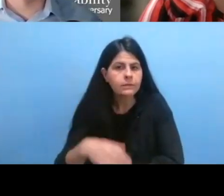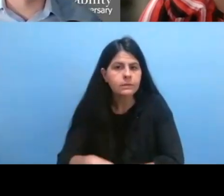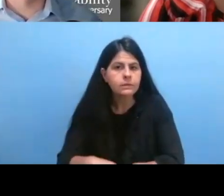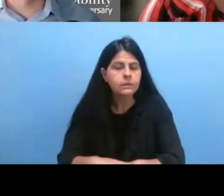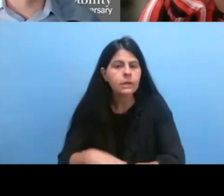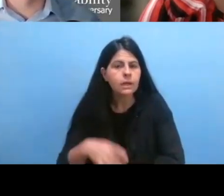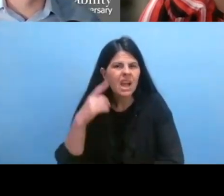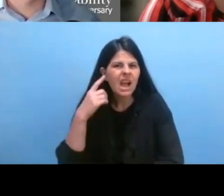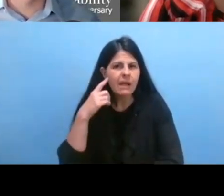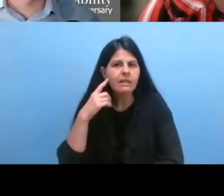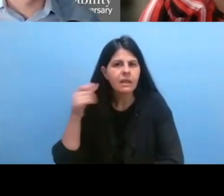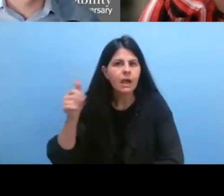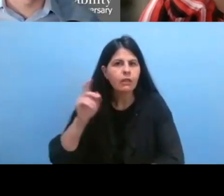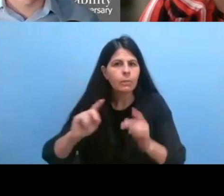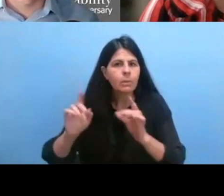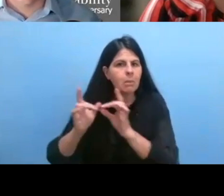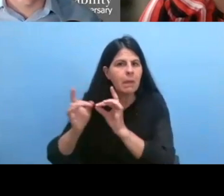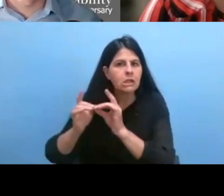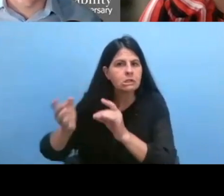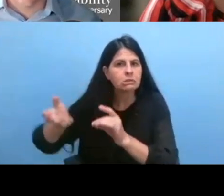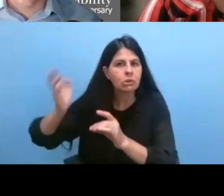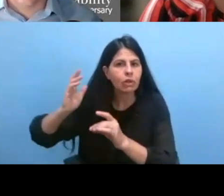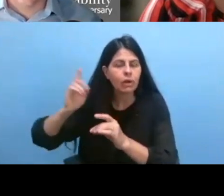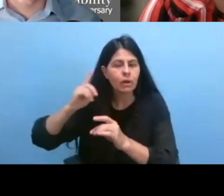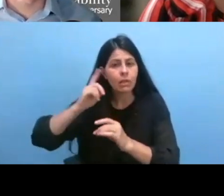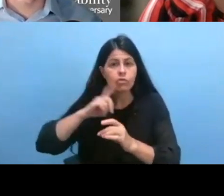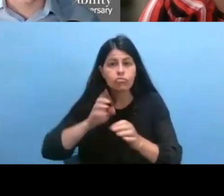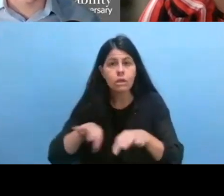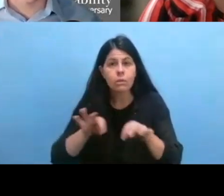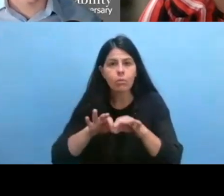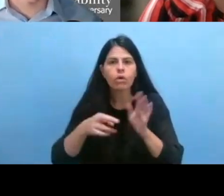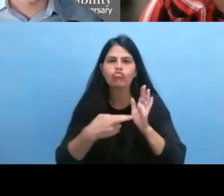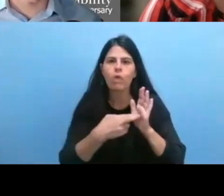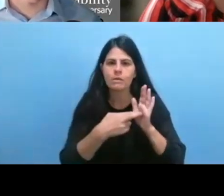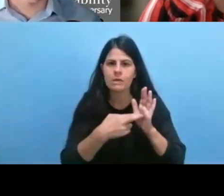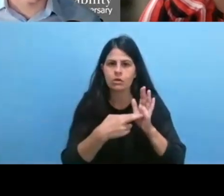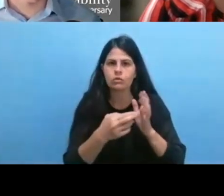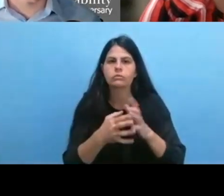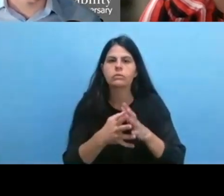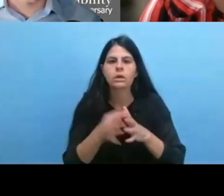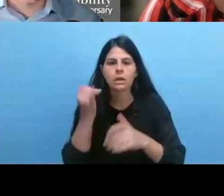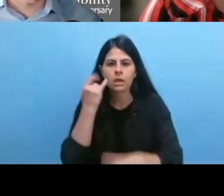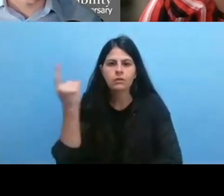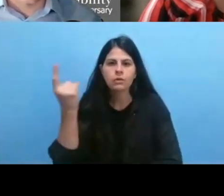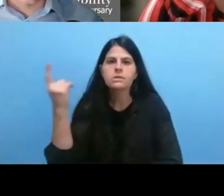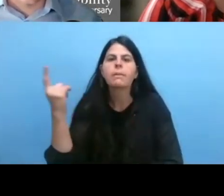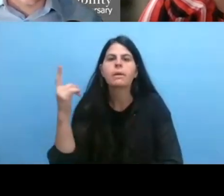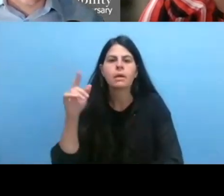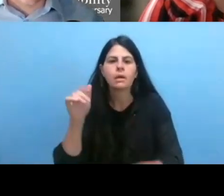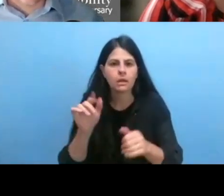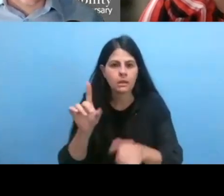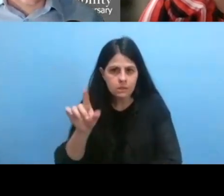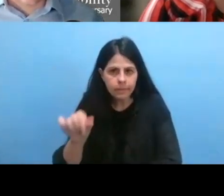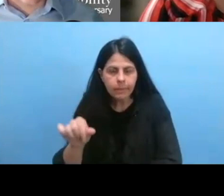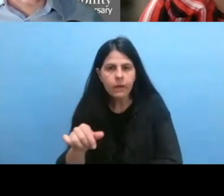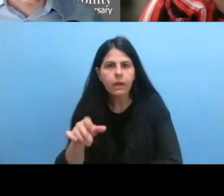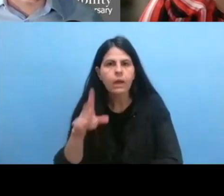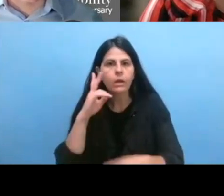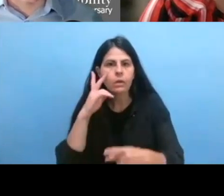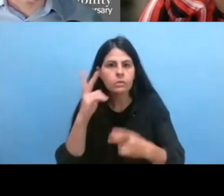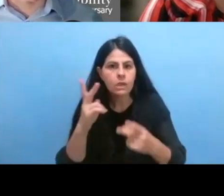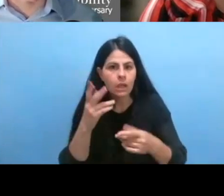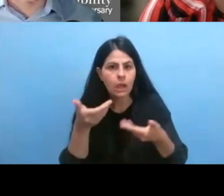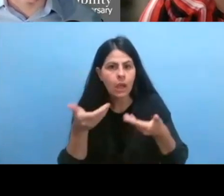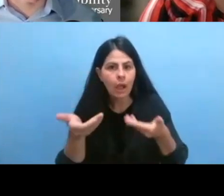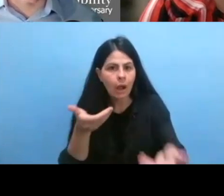folks have mentioned this earlier. I think it's really important. You know, representation. If you are someone with disability and you see a hiring committee, or